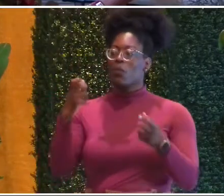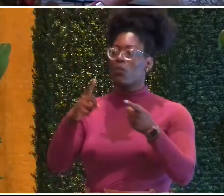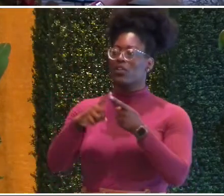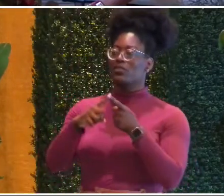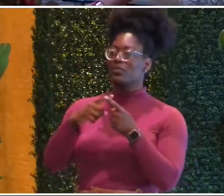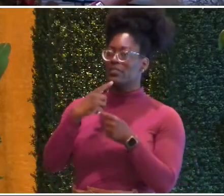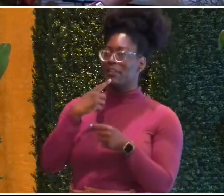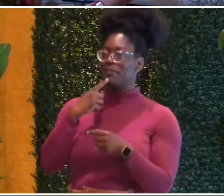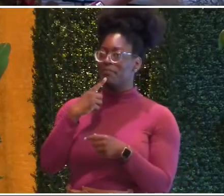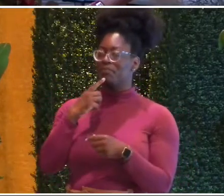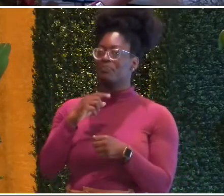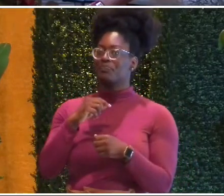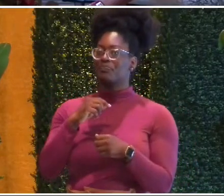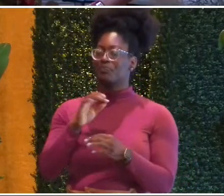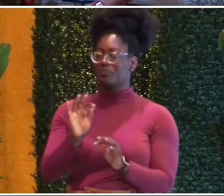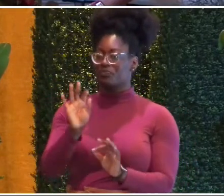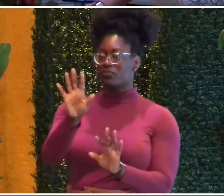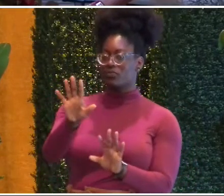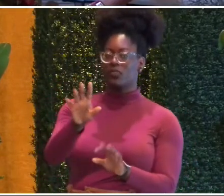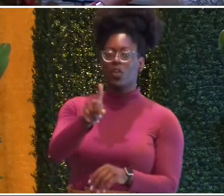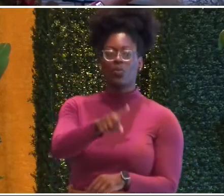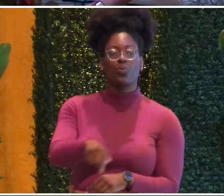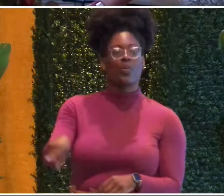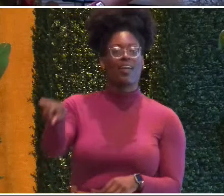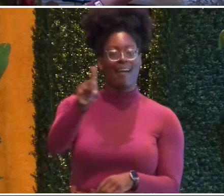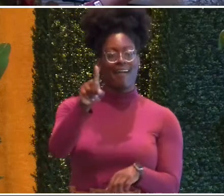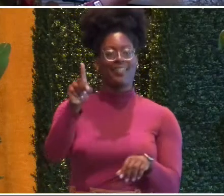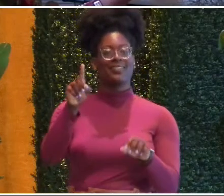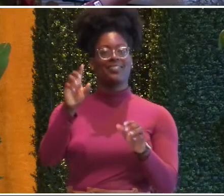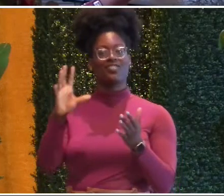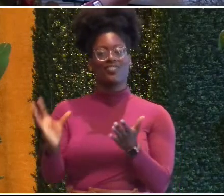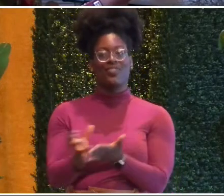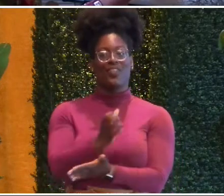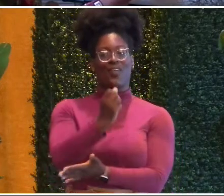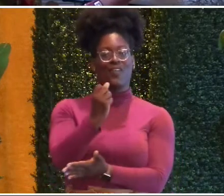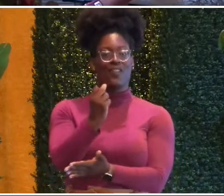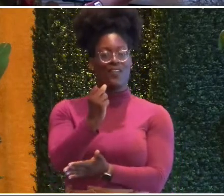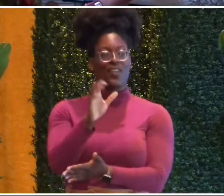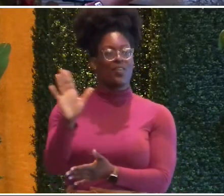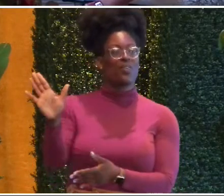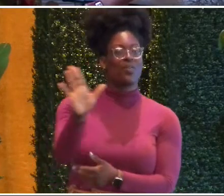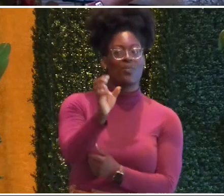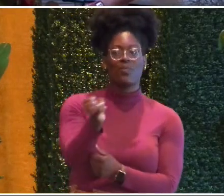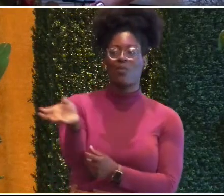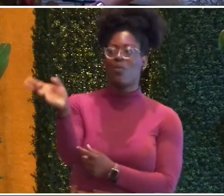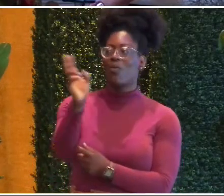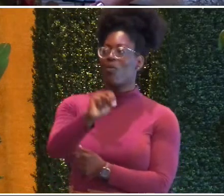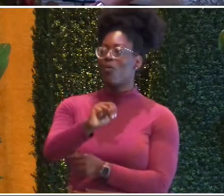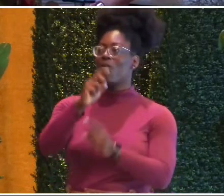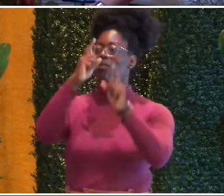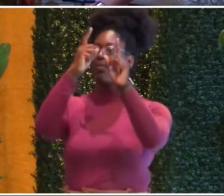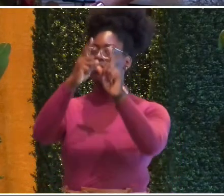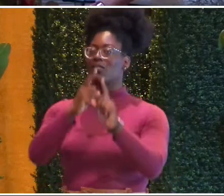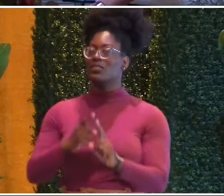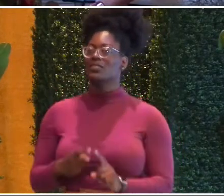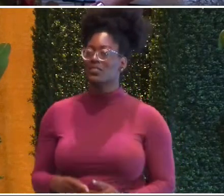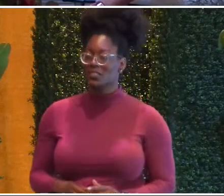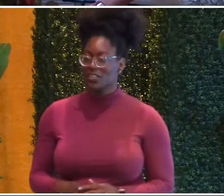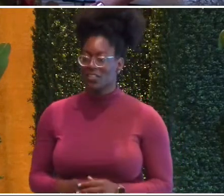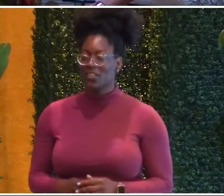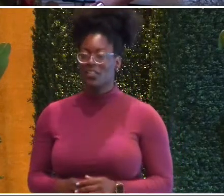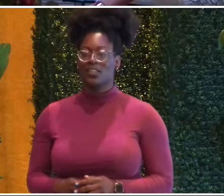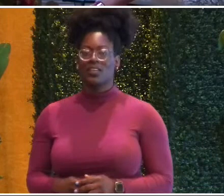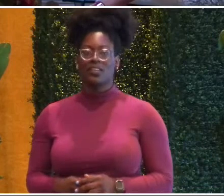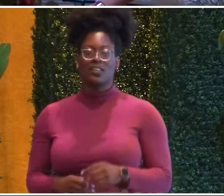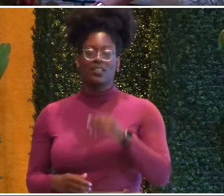you deserve to make your own goals and fight for them as well. And for me, as again, what I was saying before I